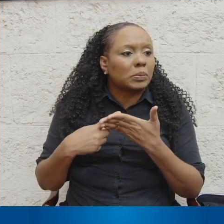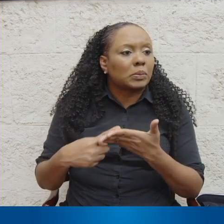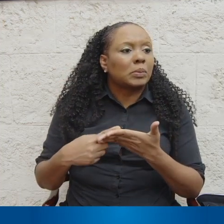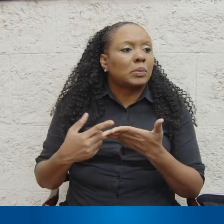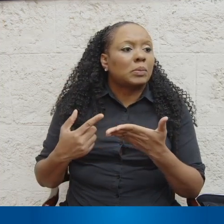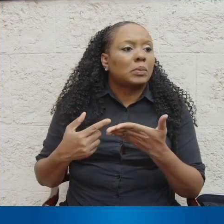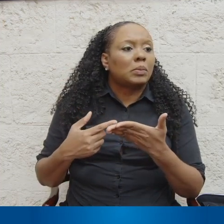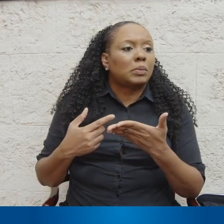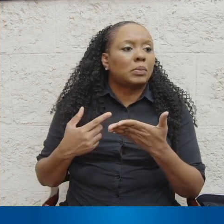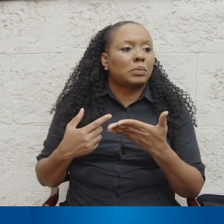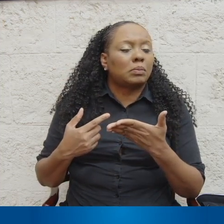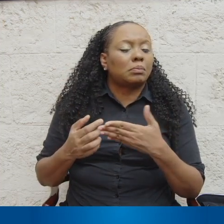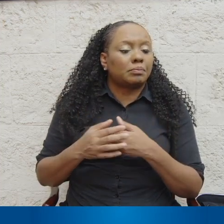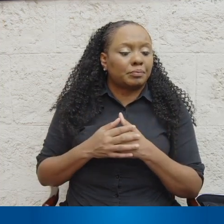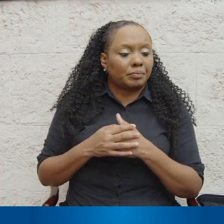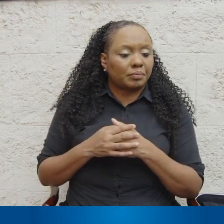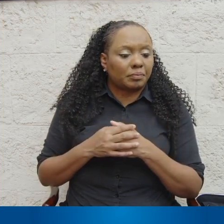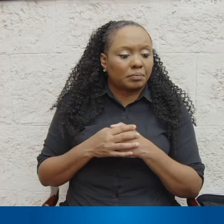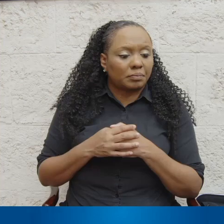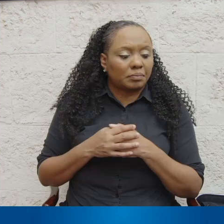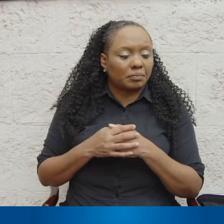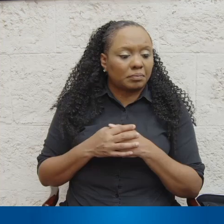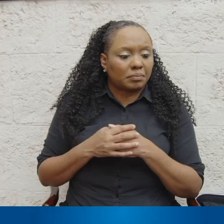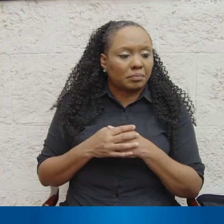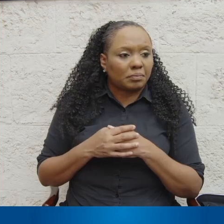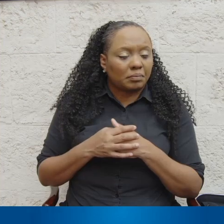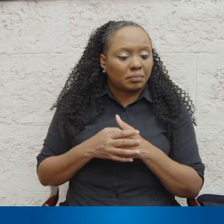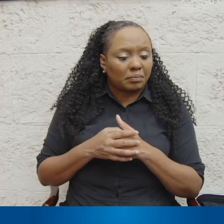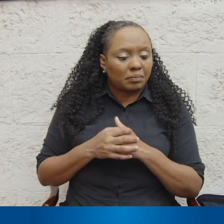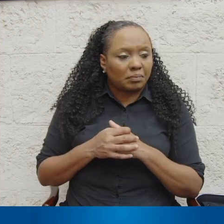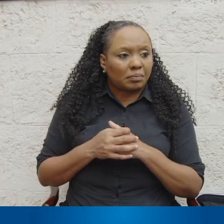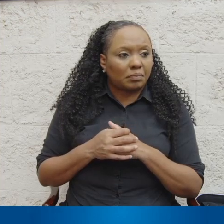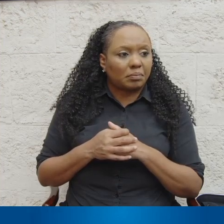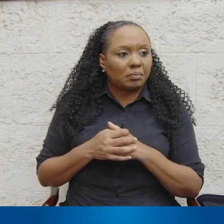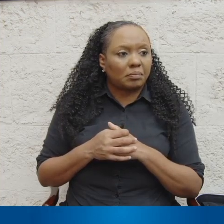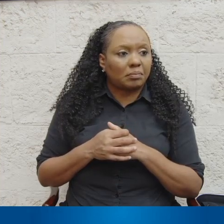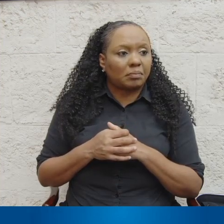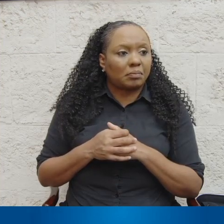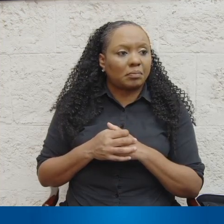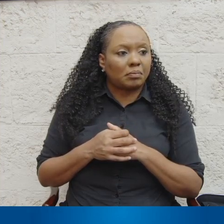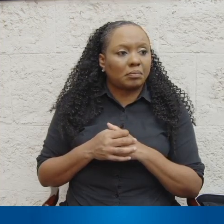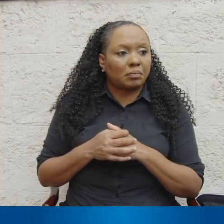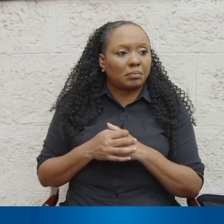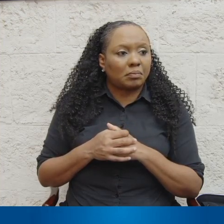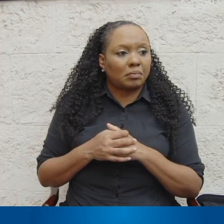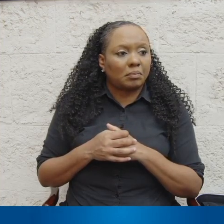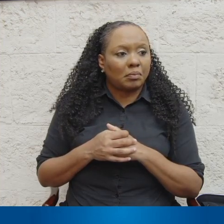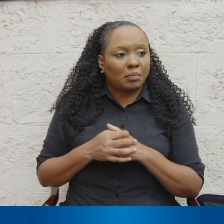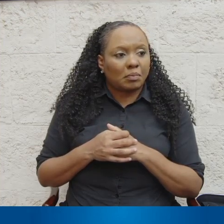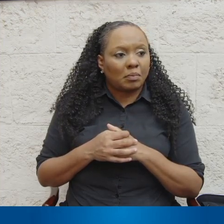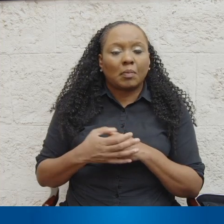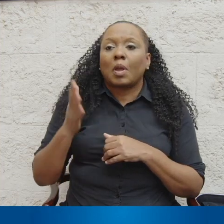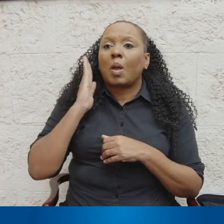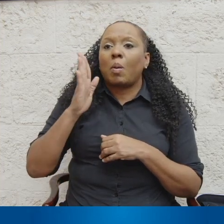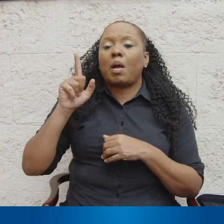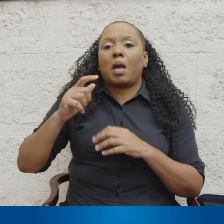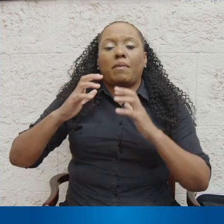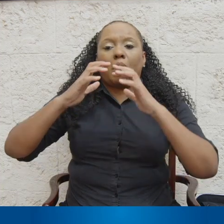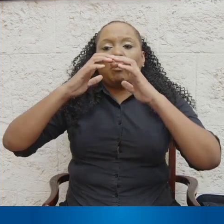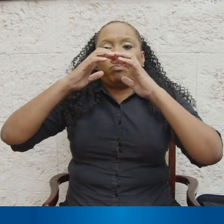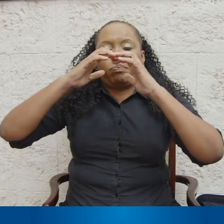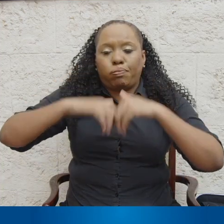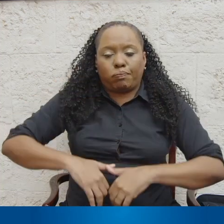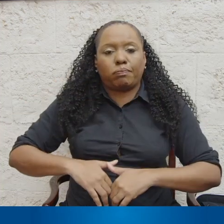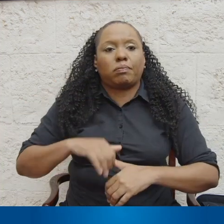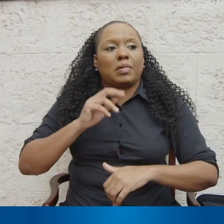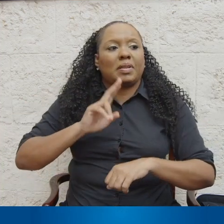stage. The first aspect of it will be the demolition of the existing facility there, because we are rebuilding